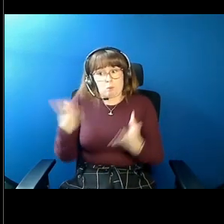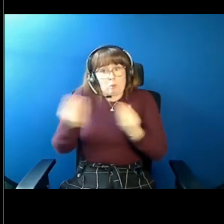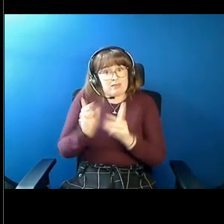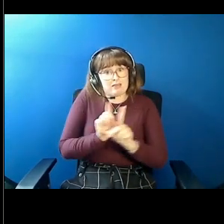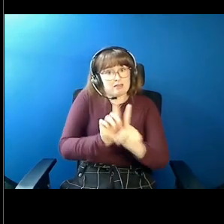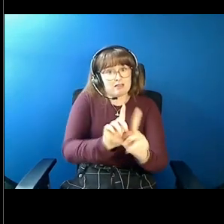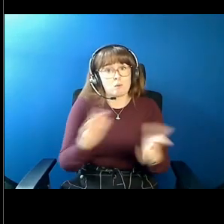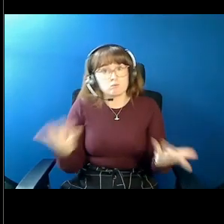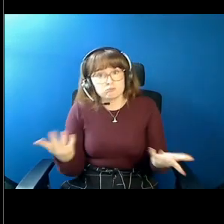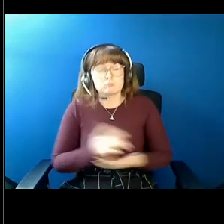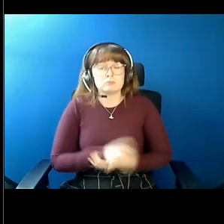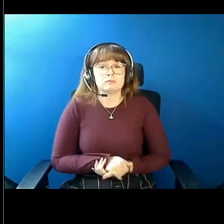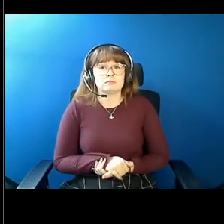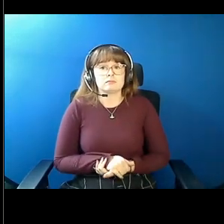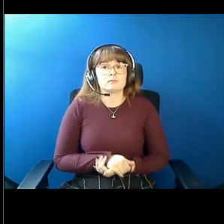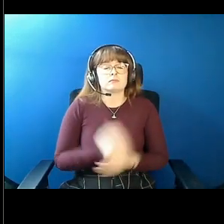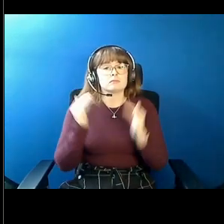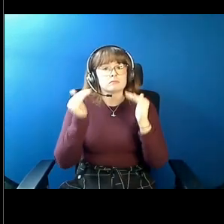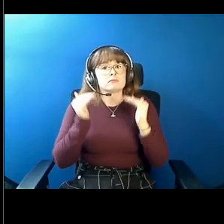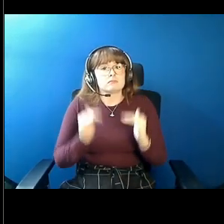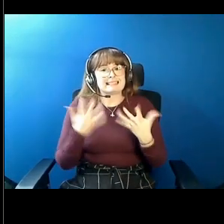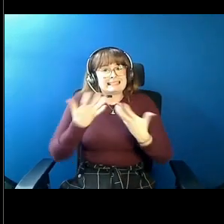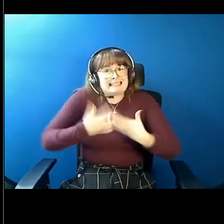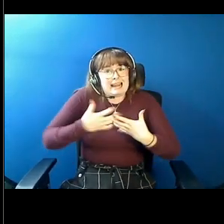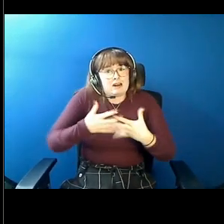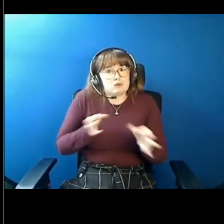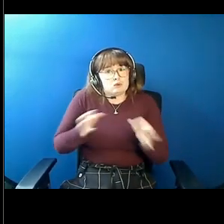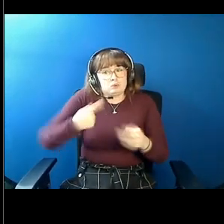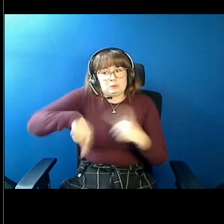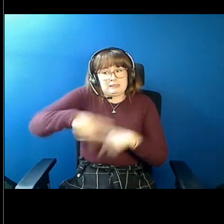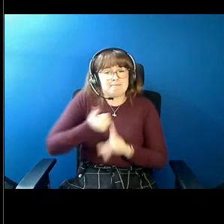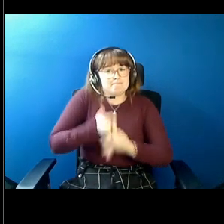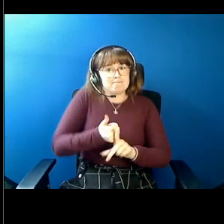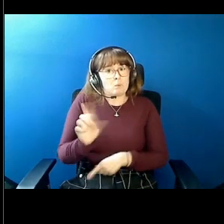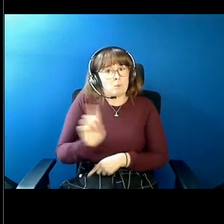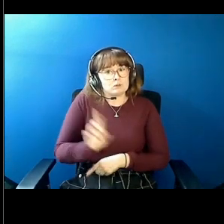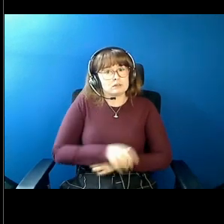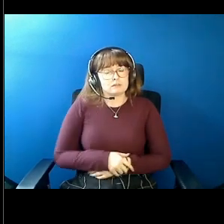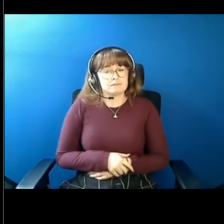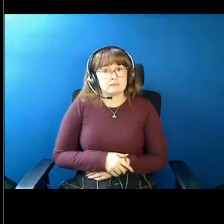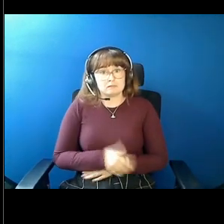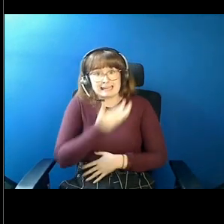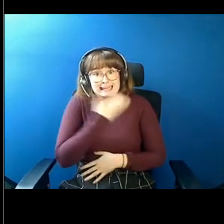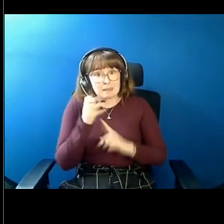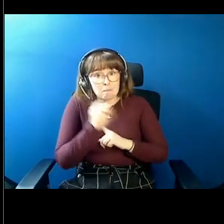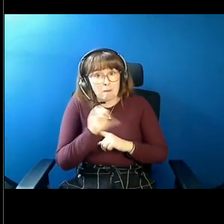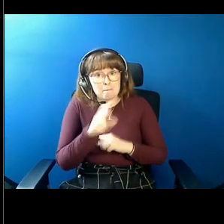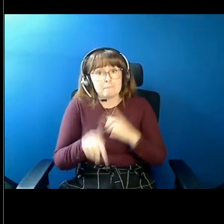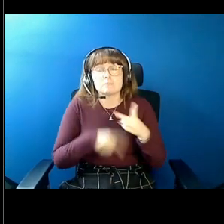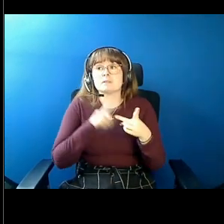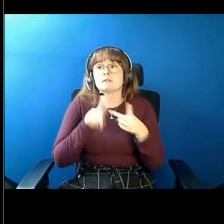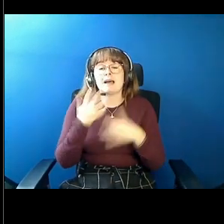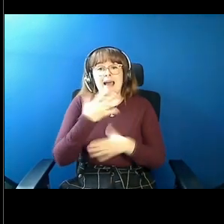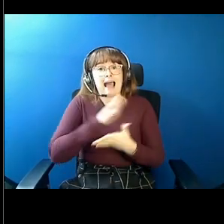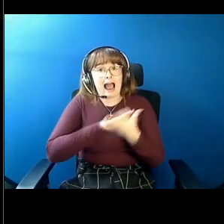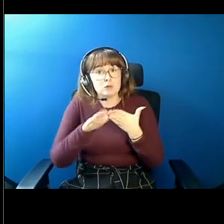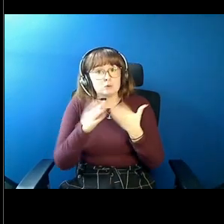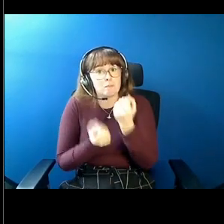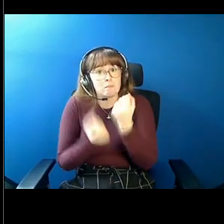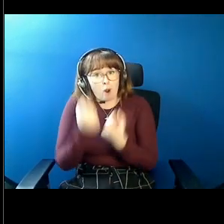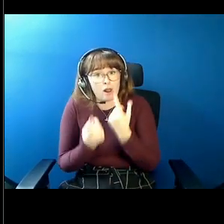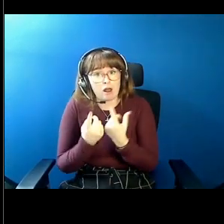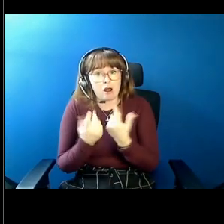then, what technical solution do we back? Is it heat pumps? Is it hydrogen boilers? We think